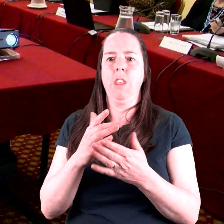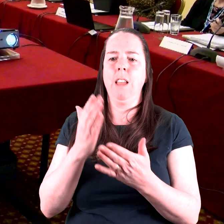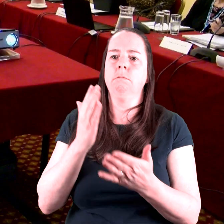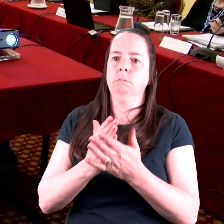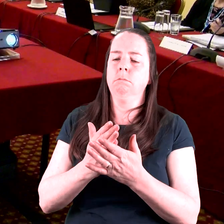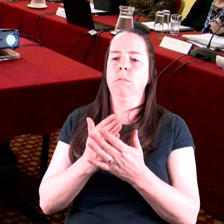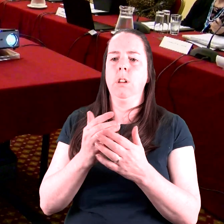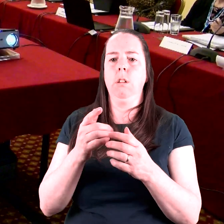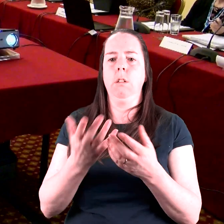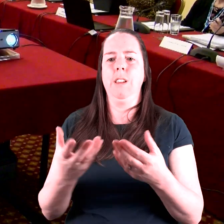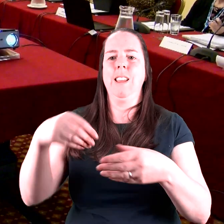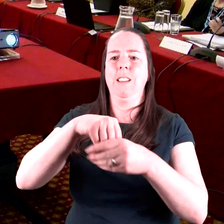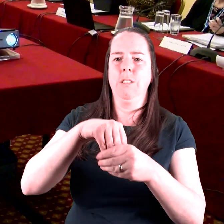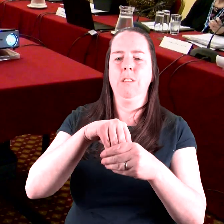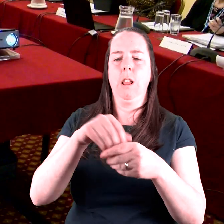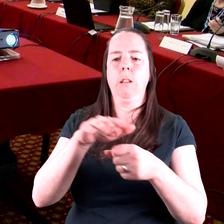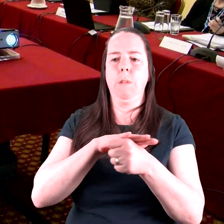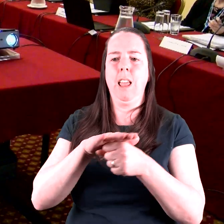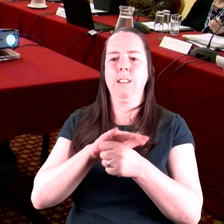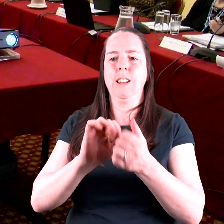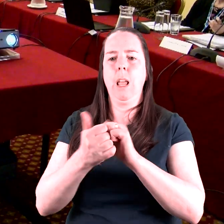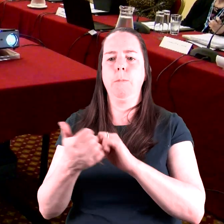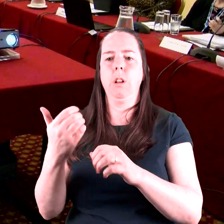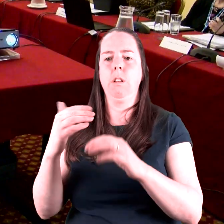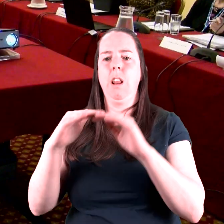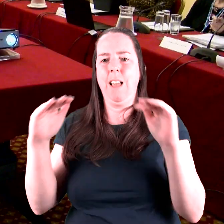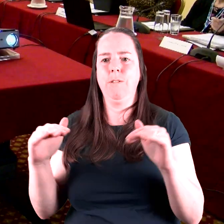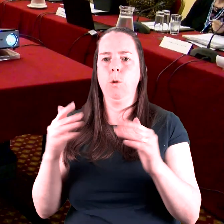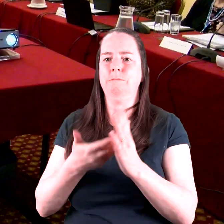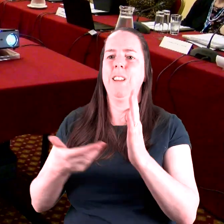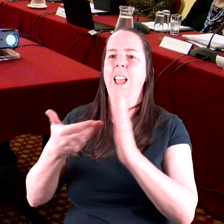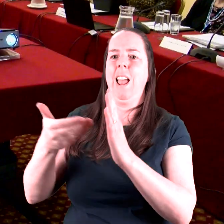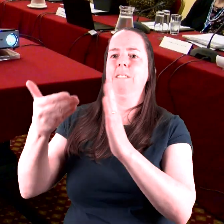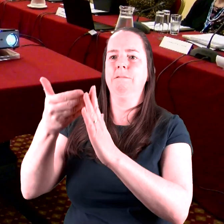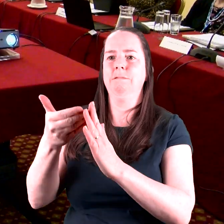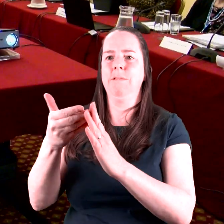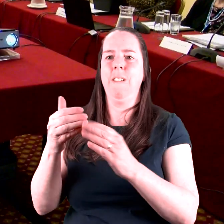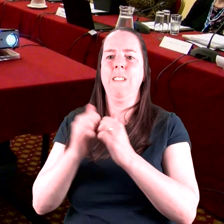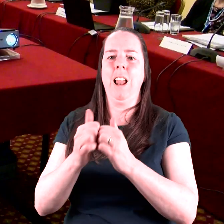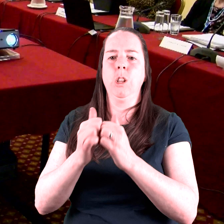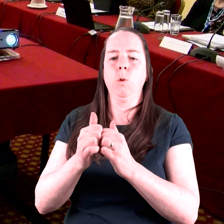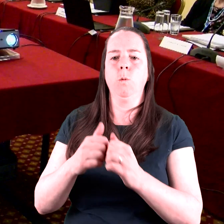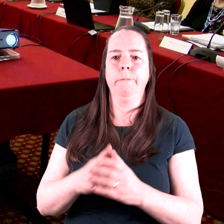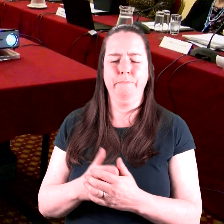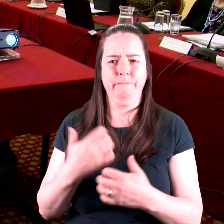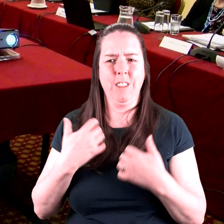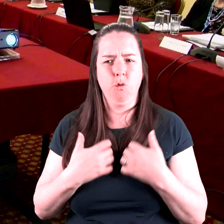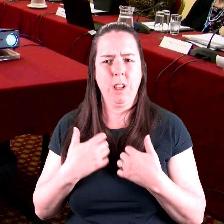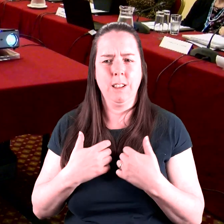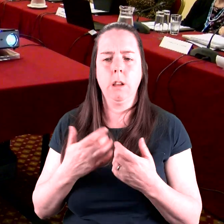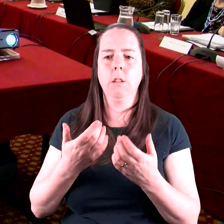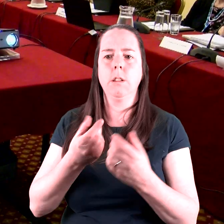value to the work that's being done at place and neighbourhood level. Interestingly, some of the